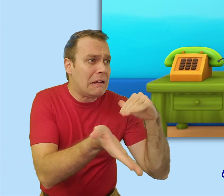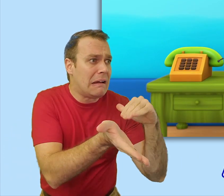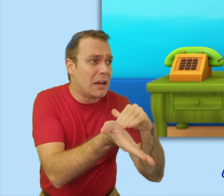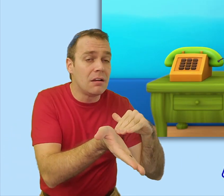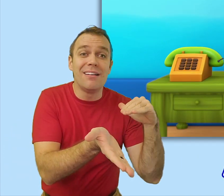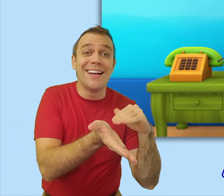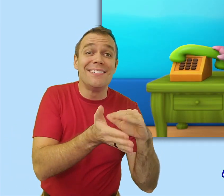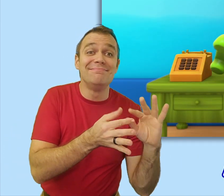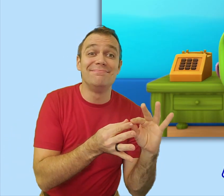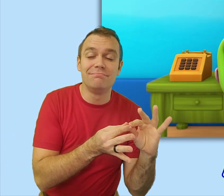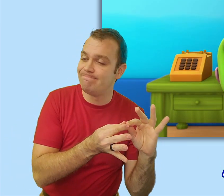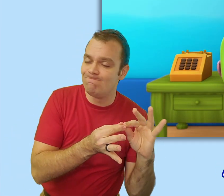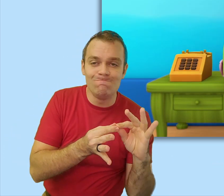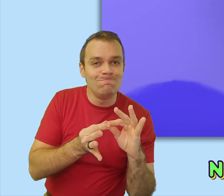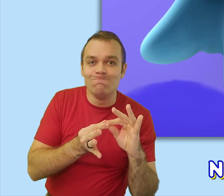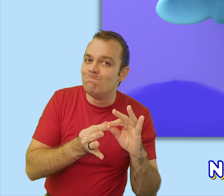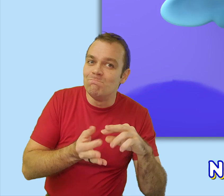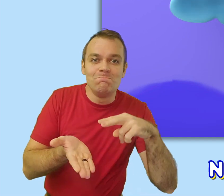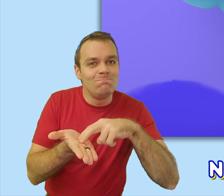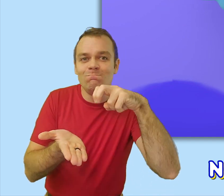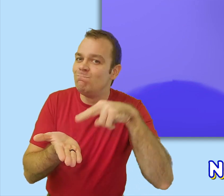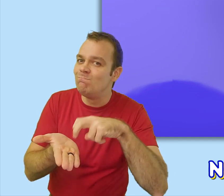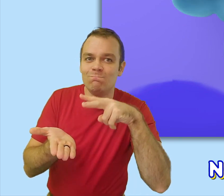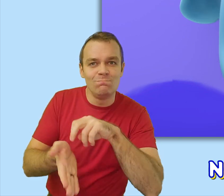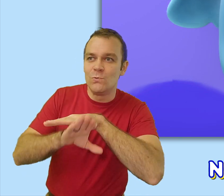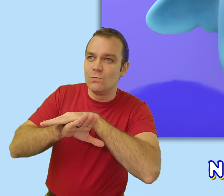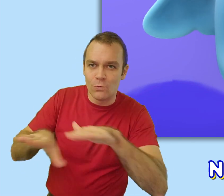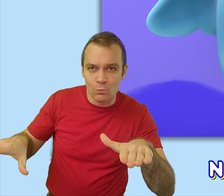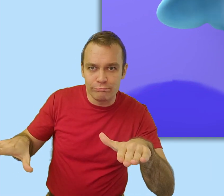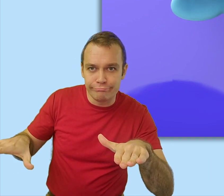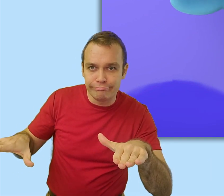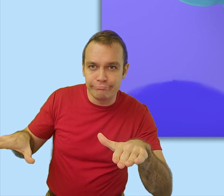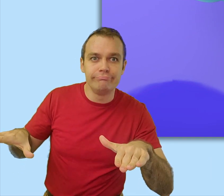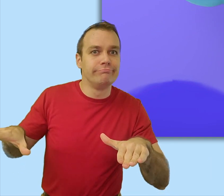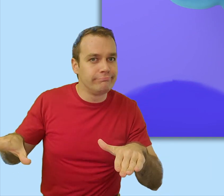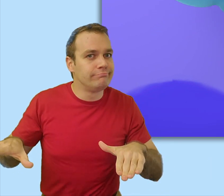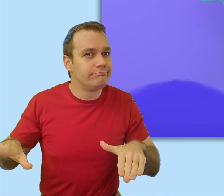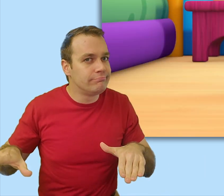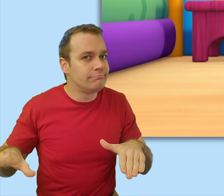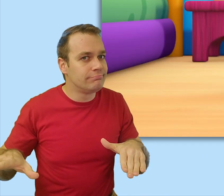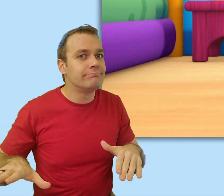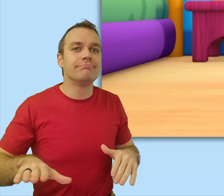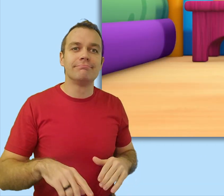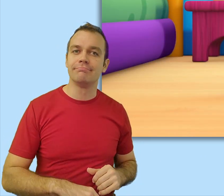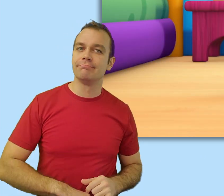the doctor and the doctor said, No more babies jumping on the bed.